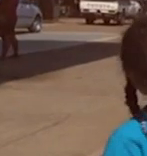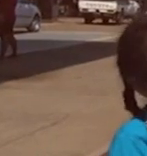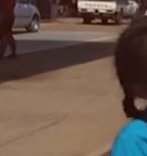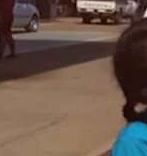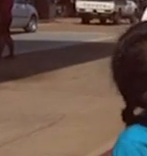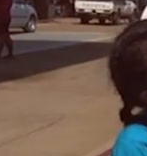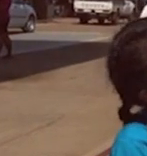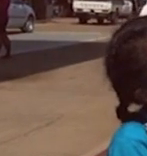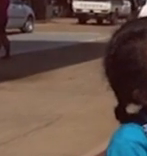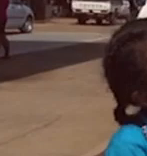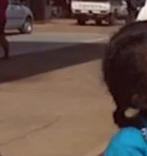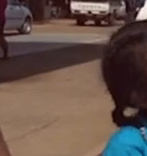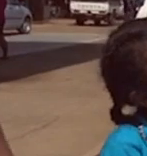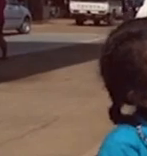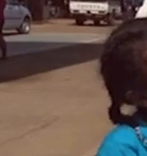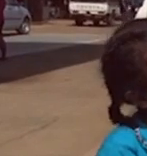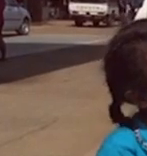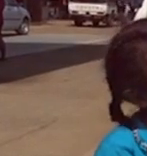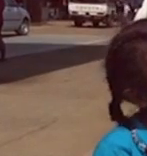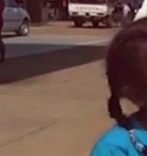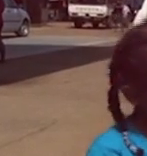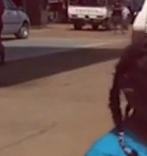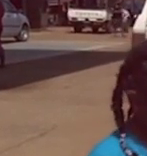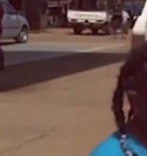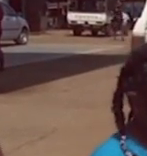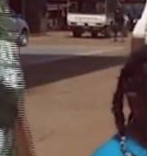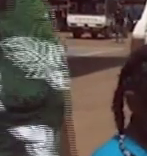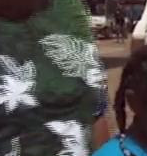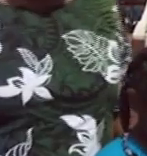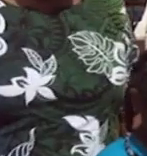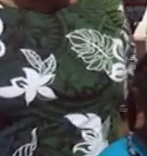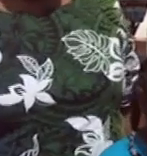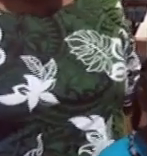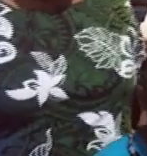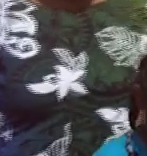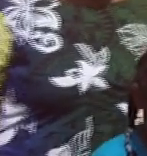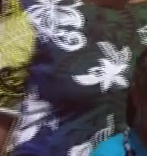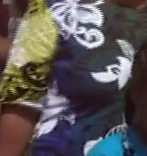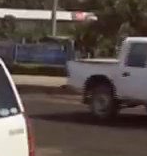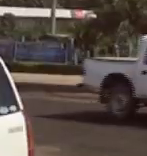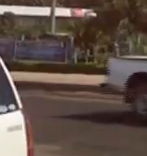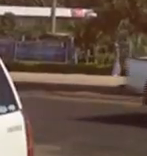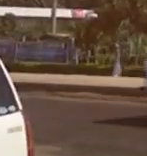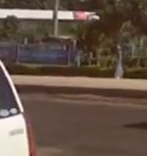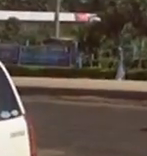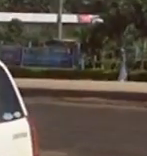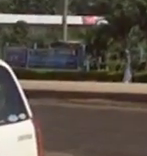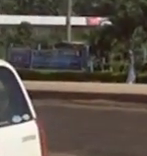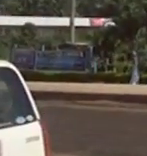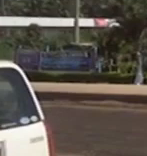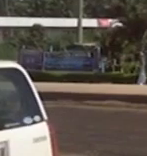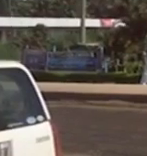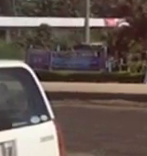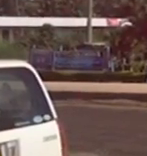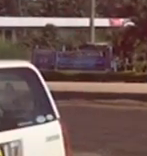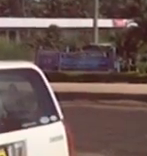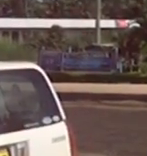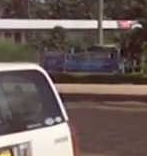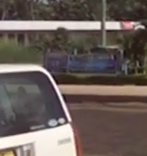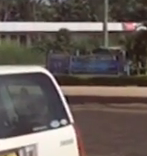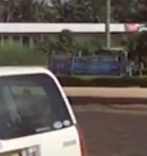Hola, my name is Salape. I'm from Navindamu. We love listening to the FM. My name is Koko. I'm